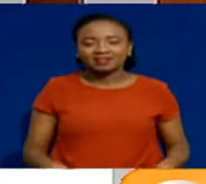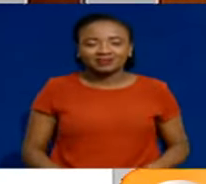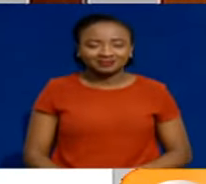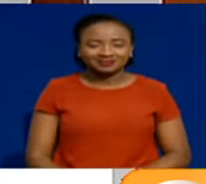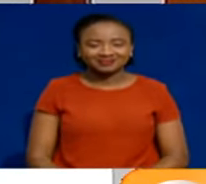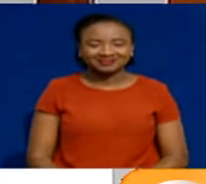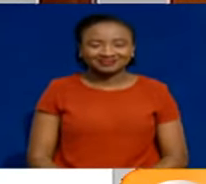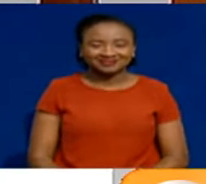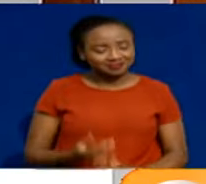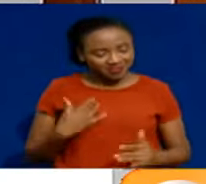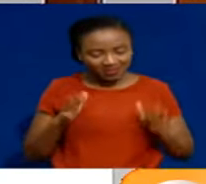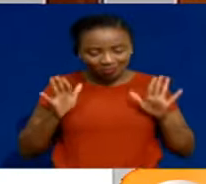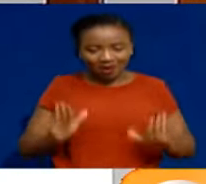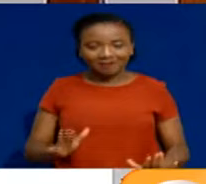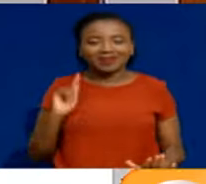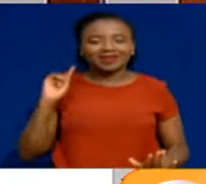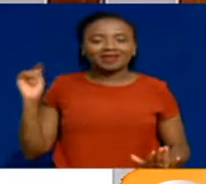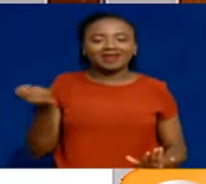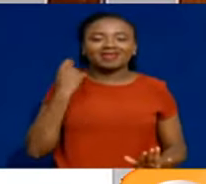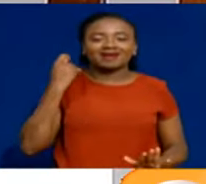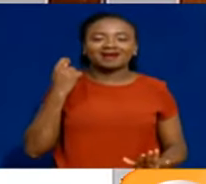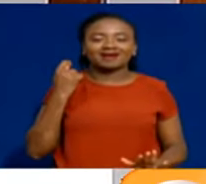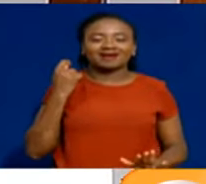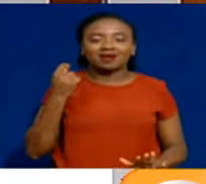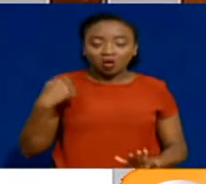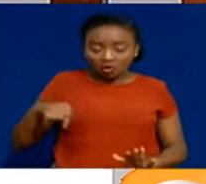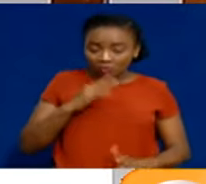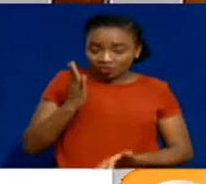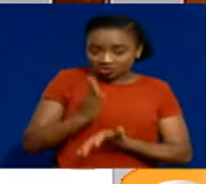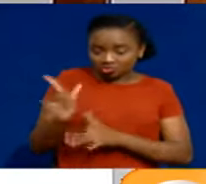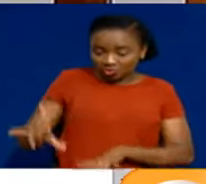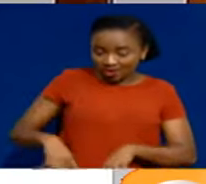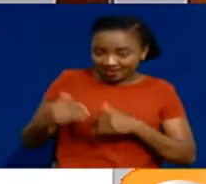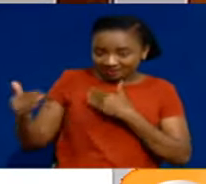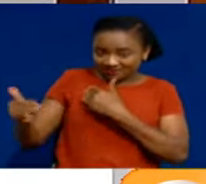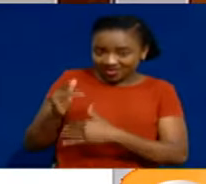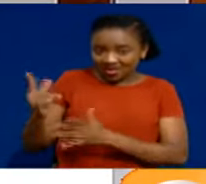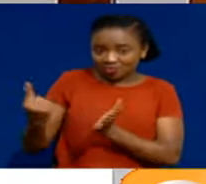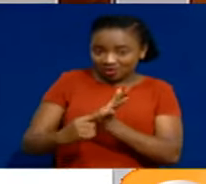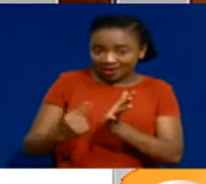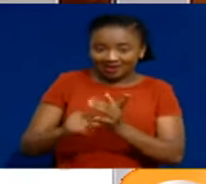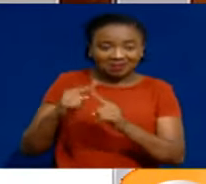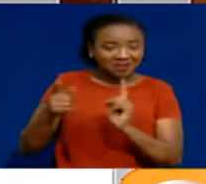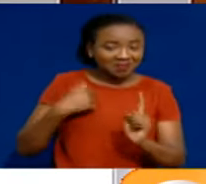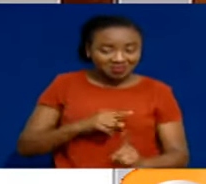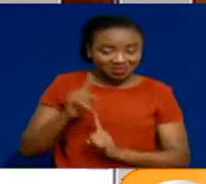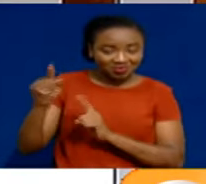transit. We live near Uganda. I'm not going to Uganda.